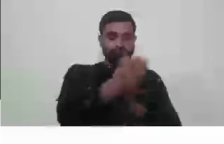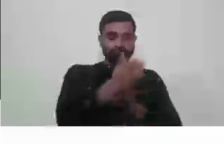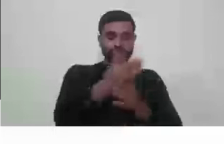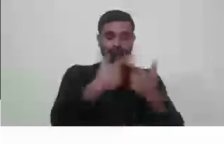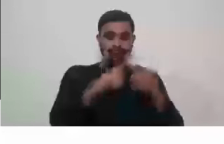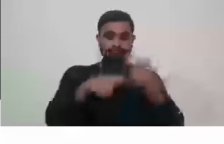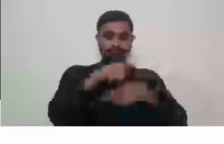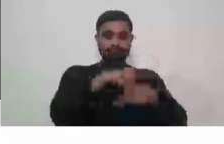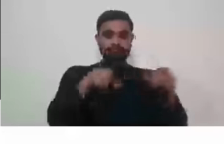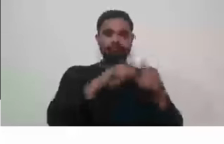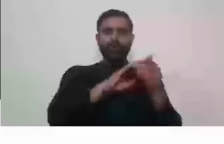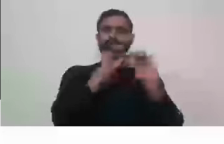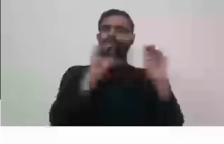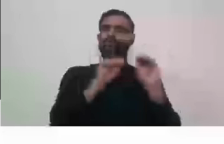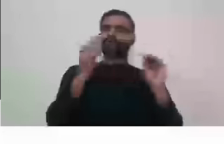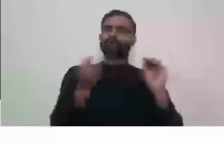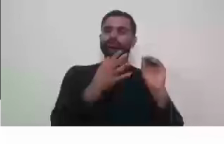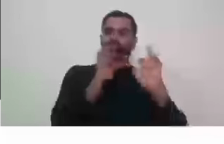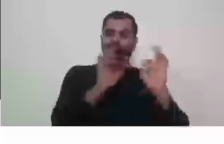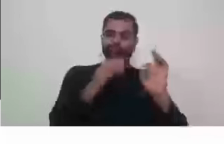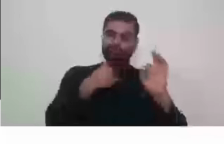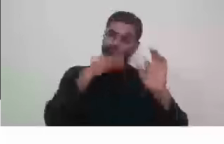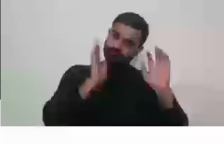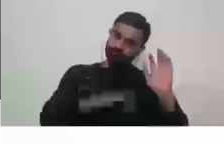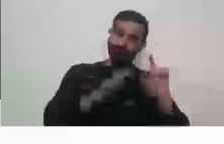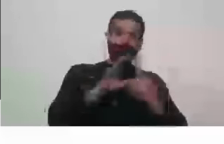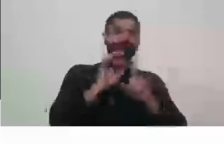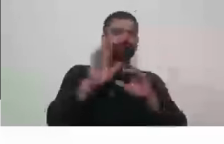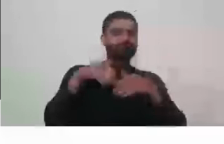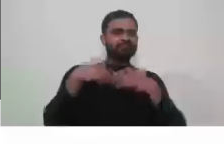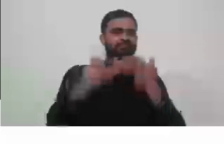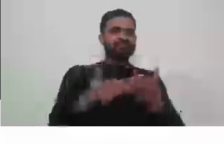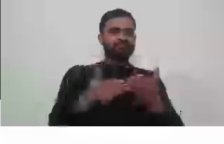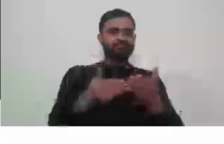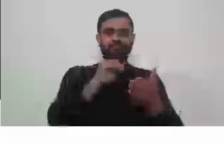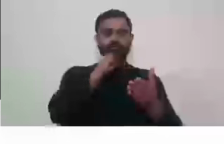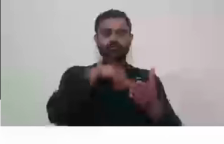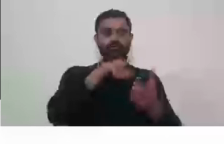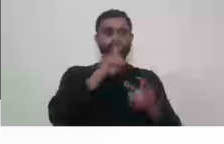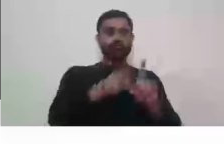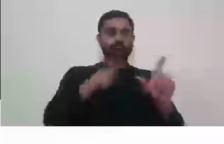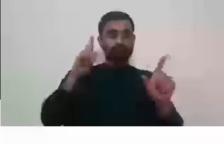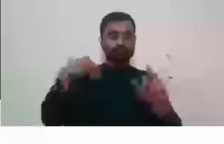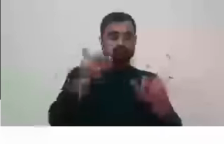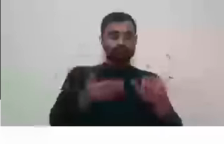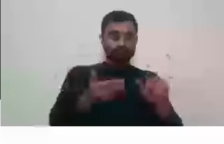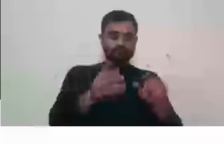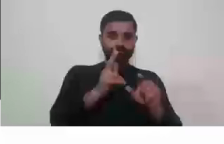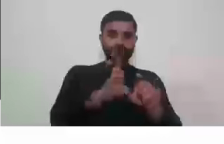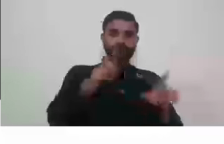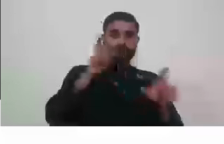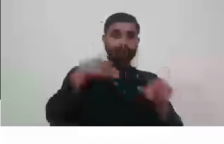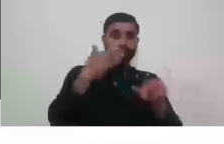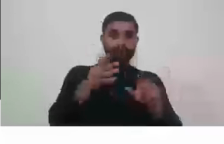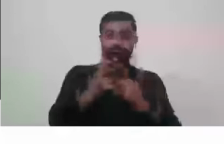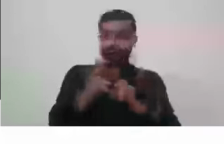multilingualism is nothing new. We have been doing multilingualism since ages, and we are doing good.